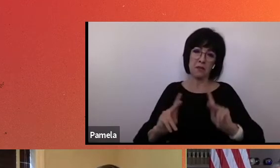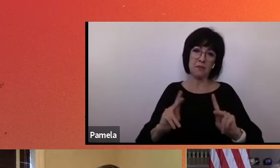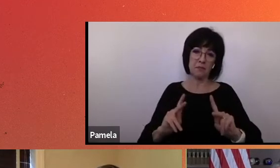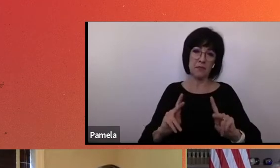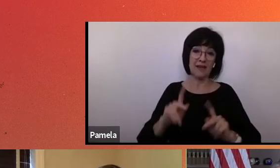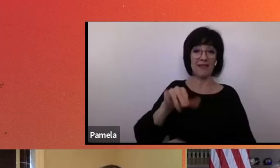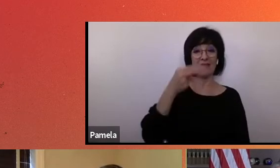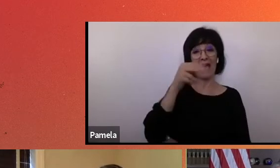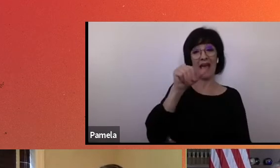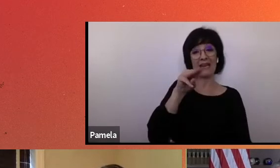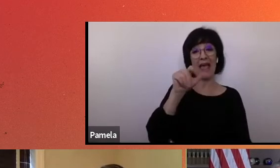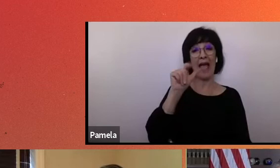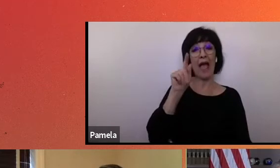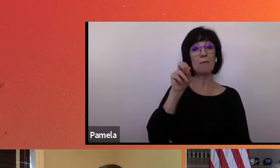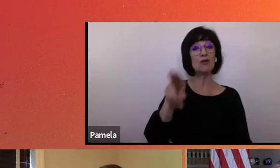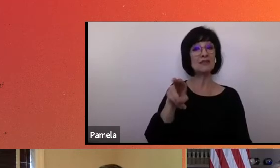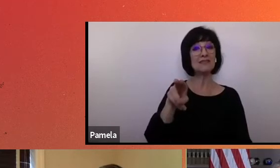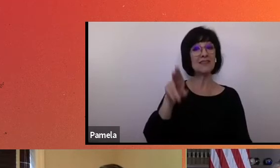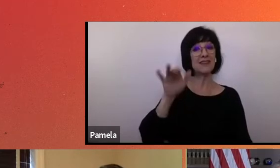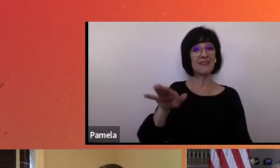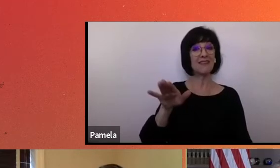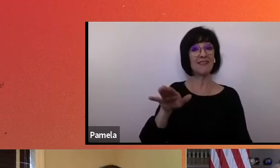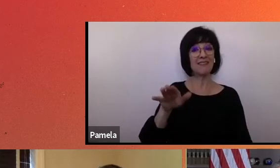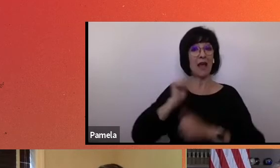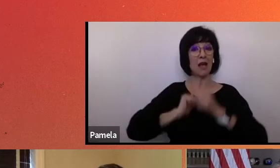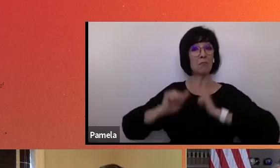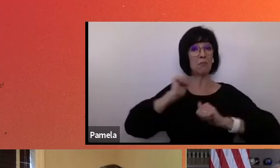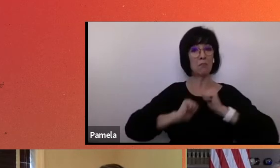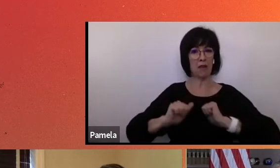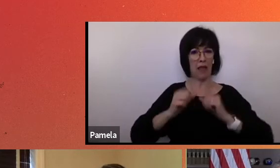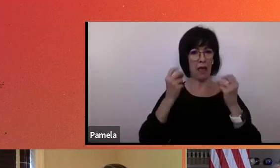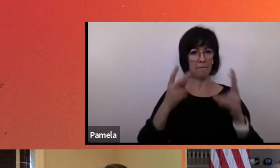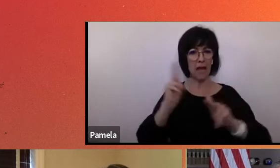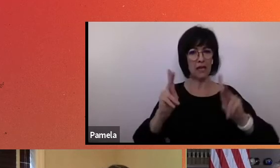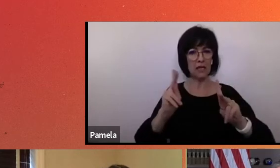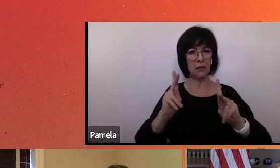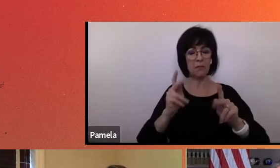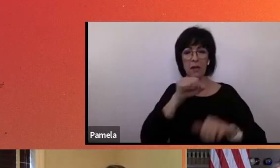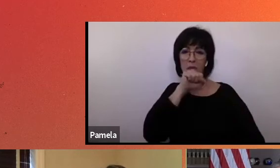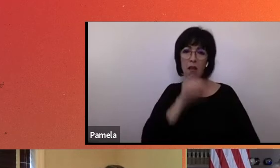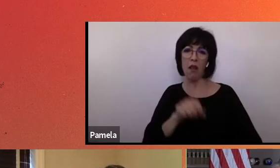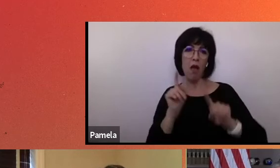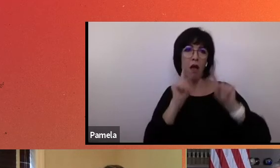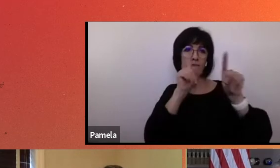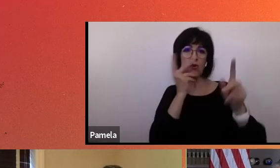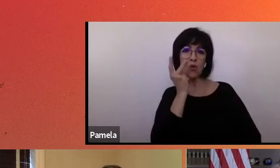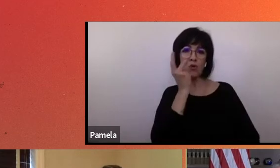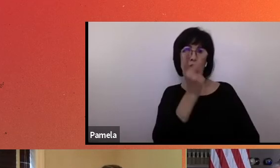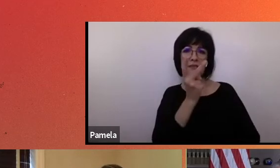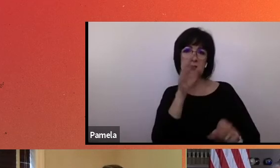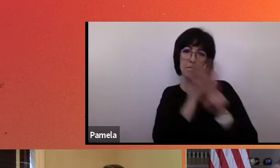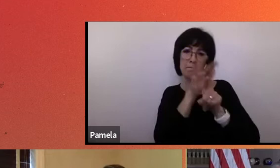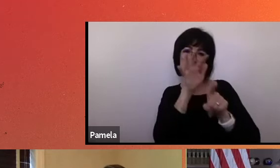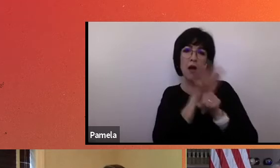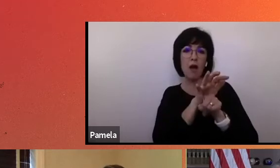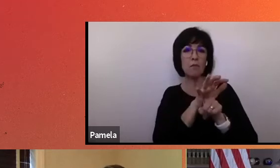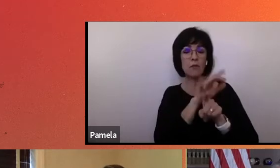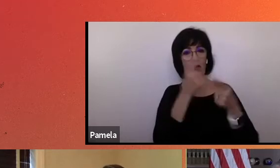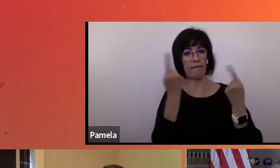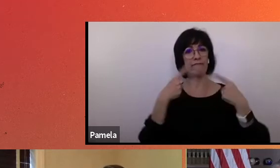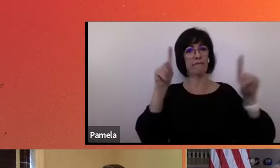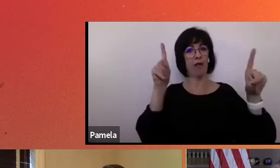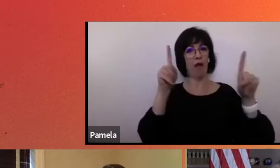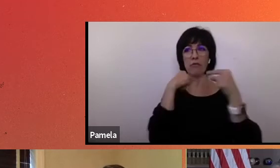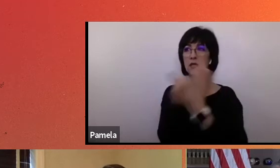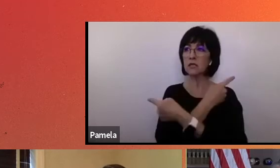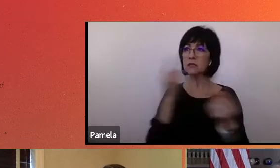Hamilton musical, there are new ways to bring forward even history we know very well, such as of the founders, and to